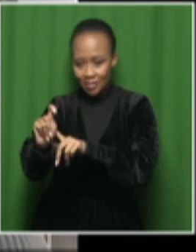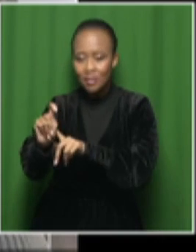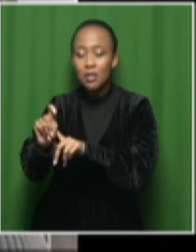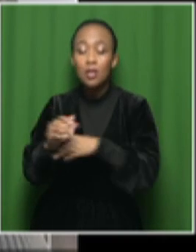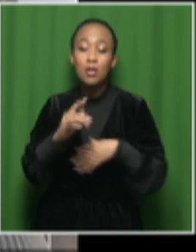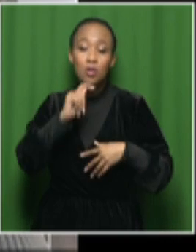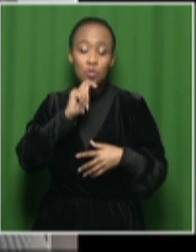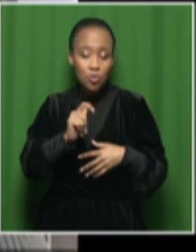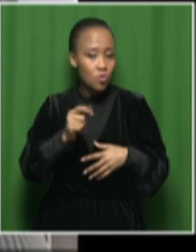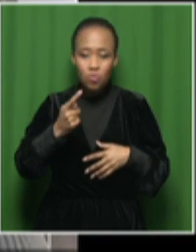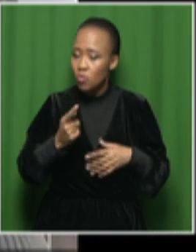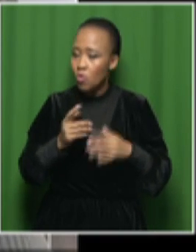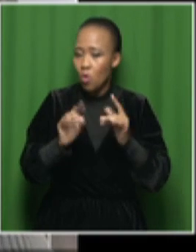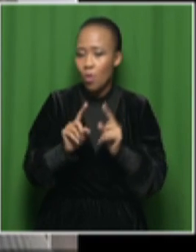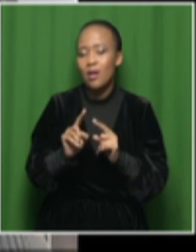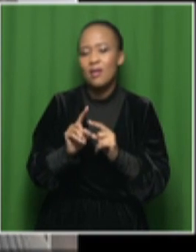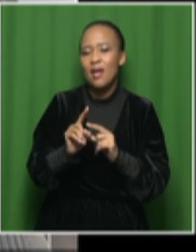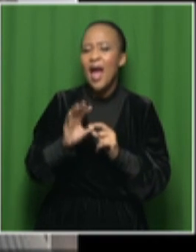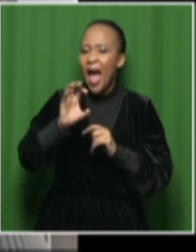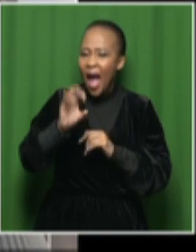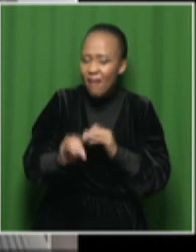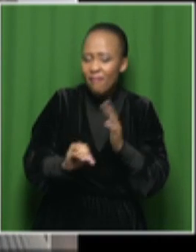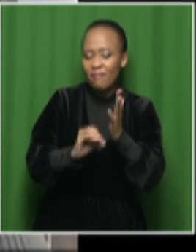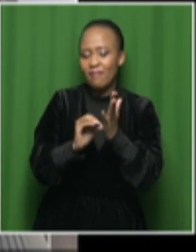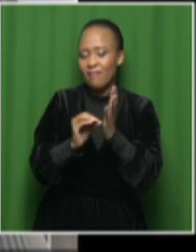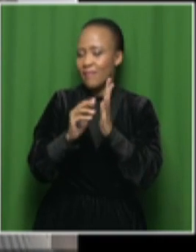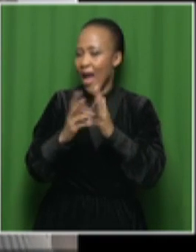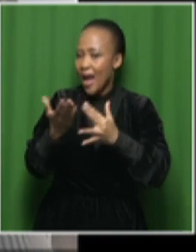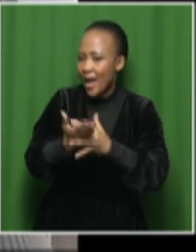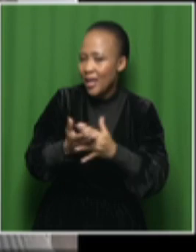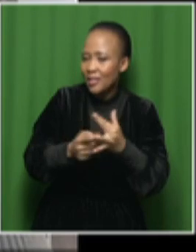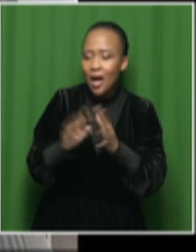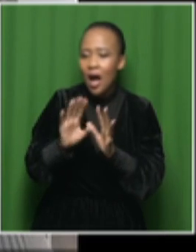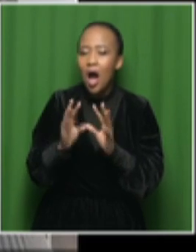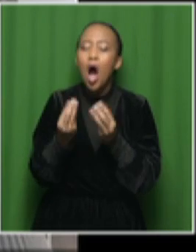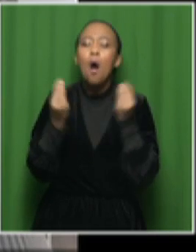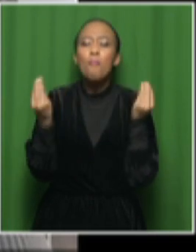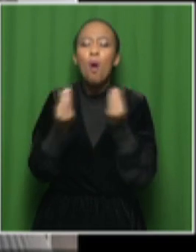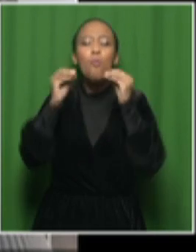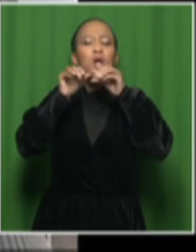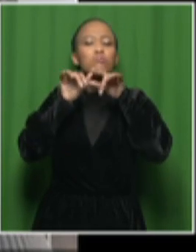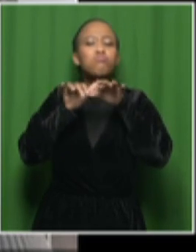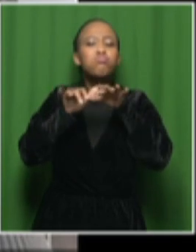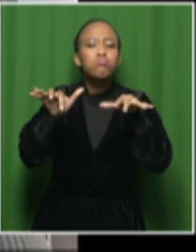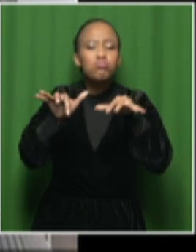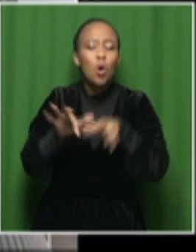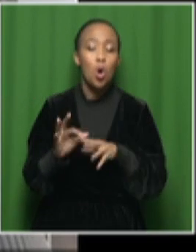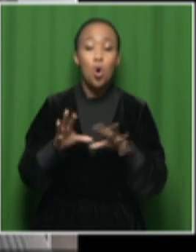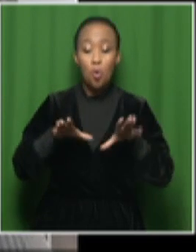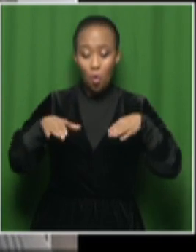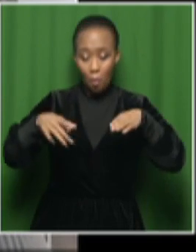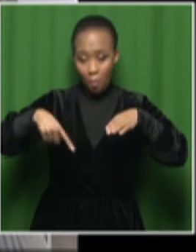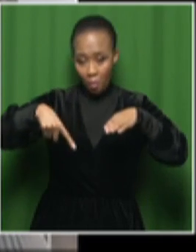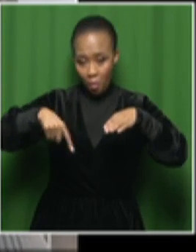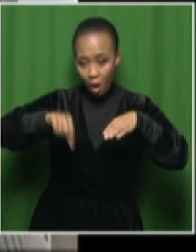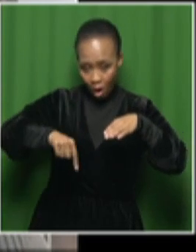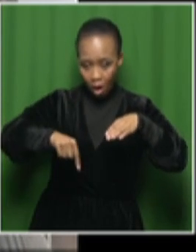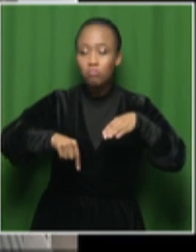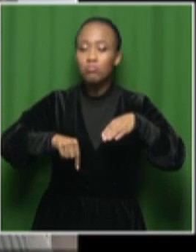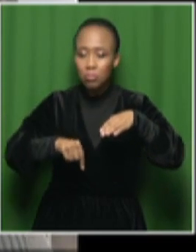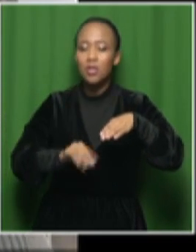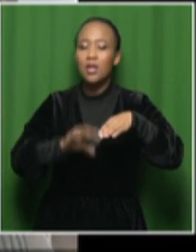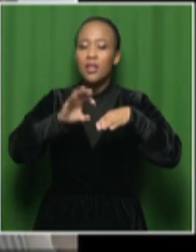no merit in the case whatsoever. It was a populist movement, well-financed and orchestrated by vested interests, and it actually